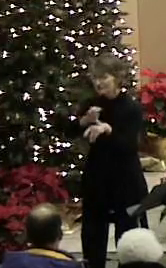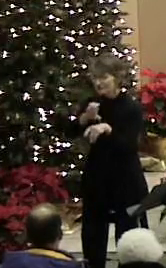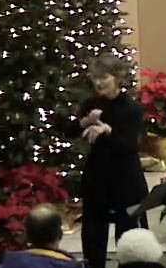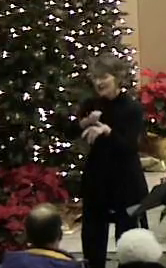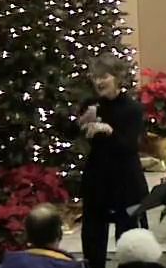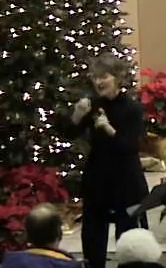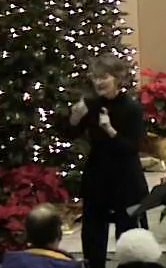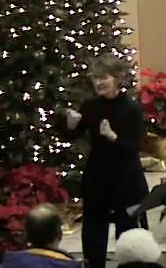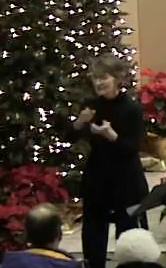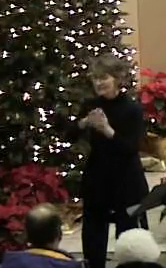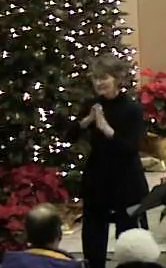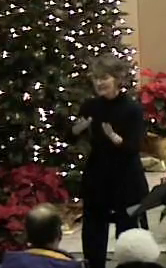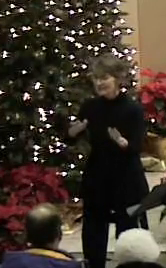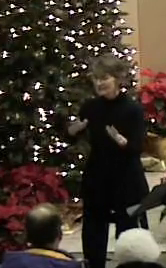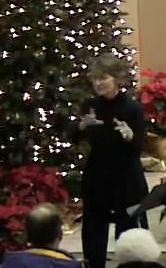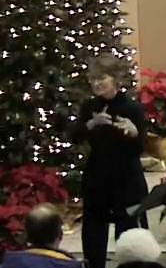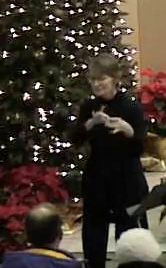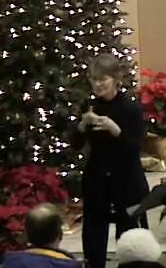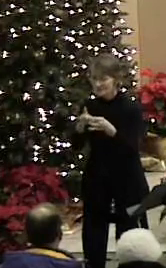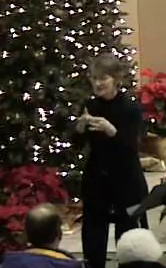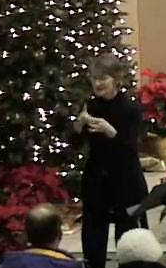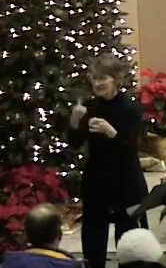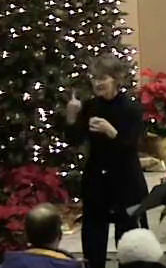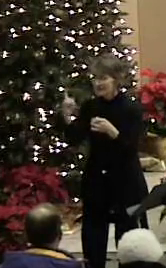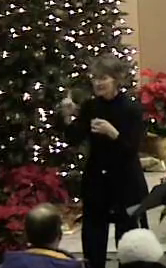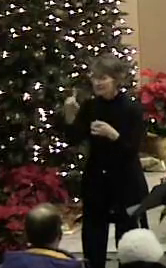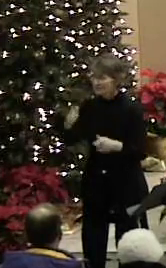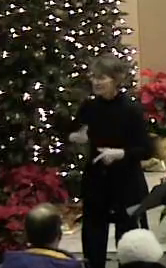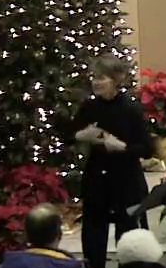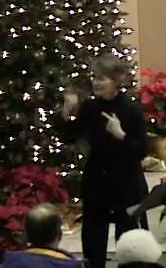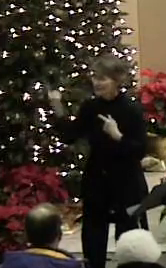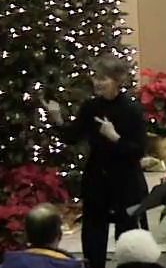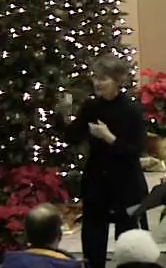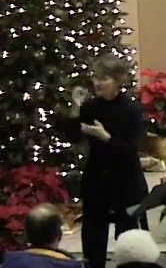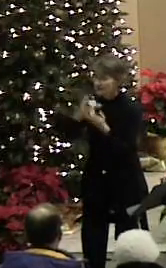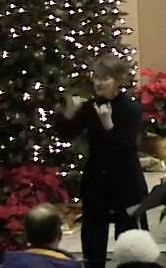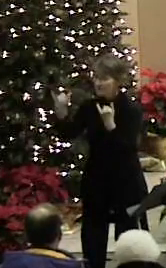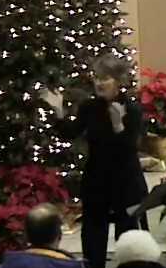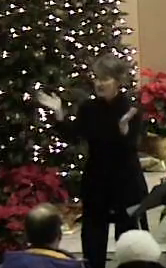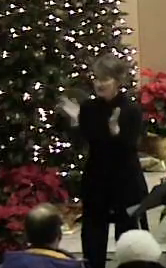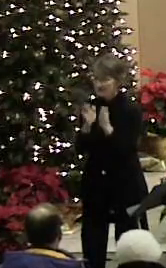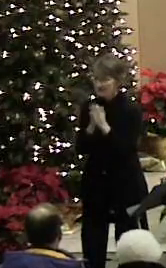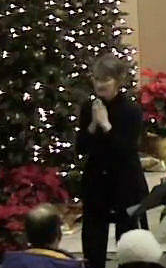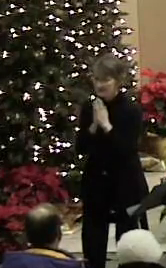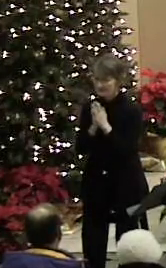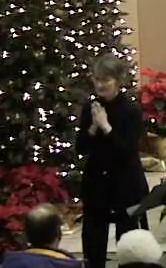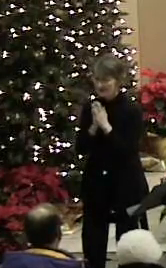grant her peace and unity in accordance with your will, who live and reign forever and ever.